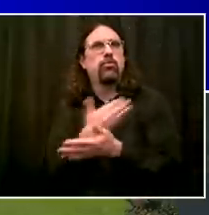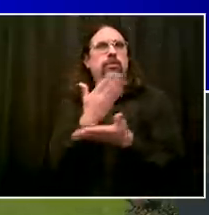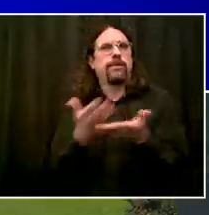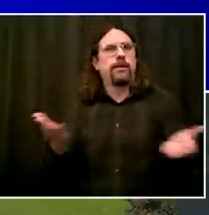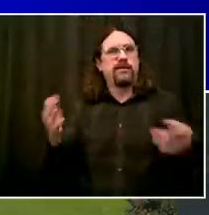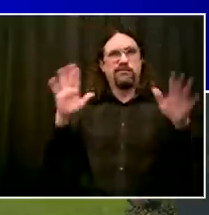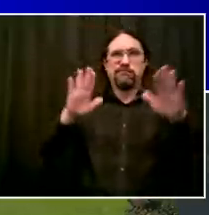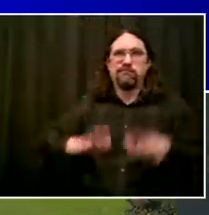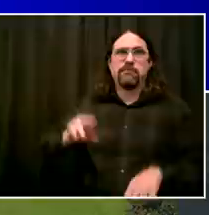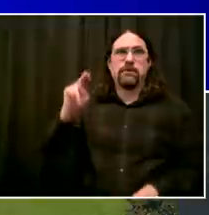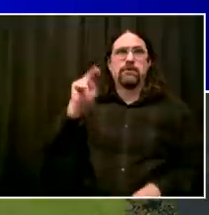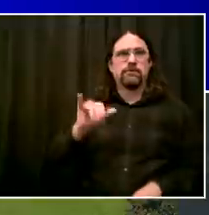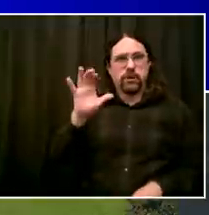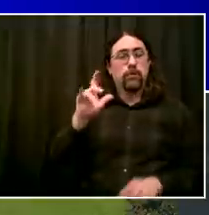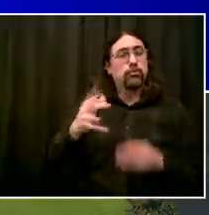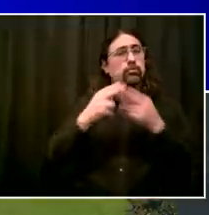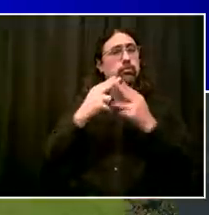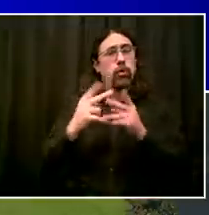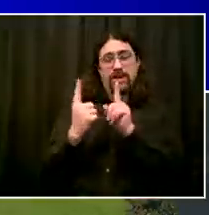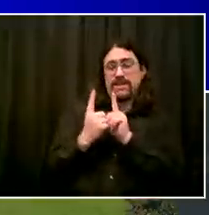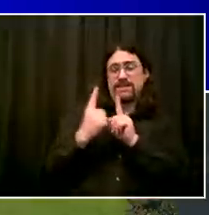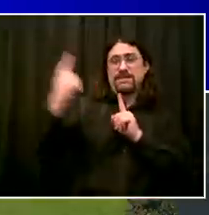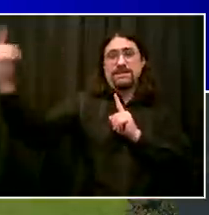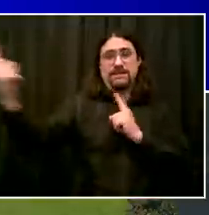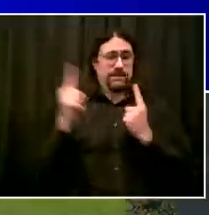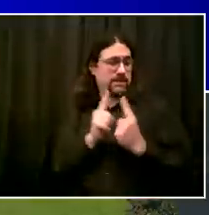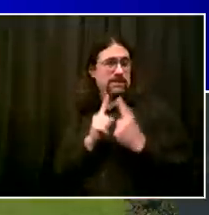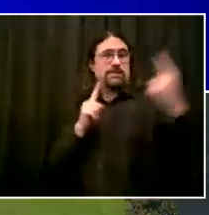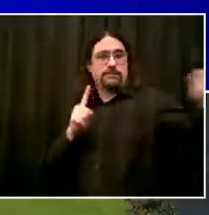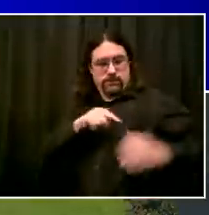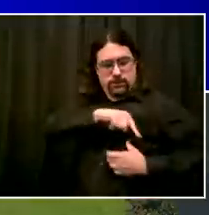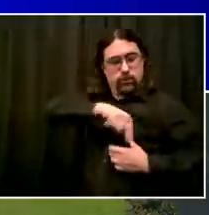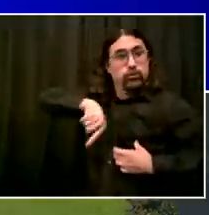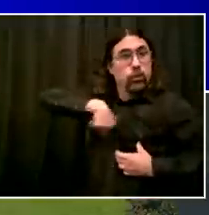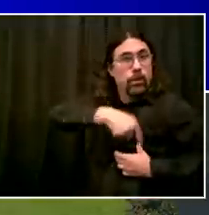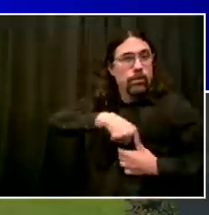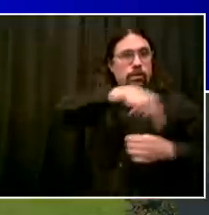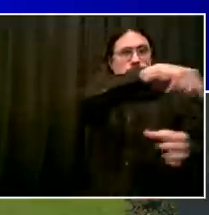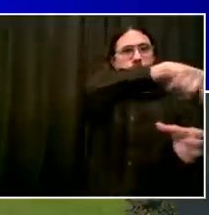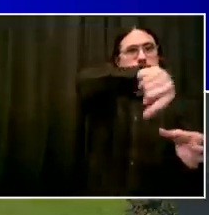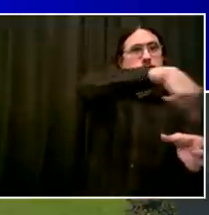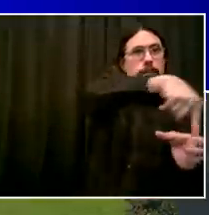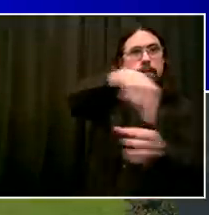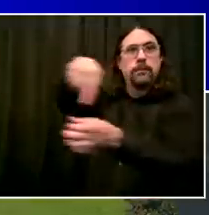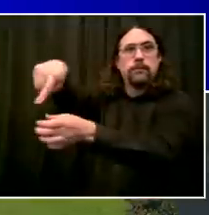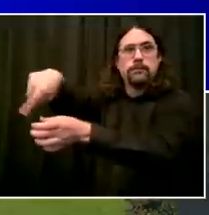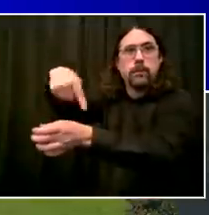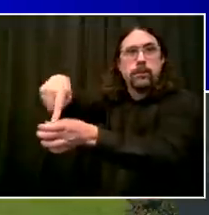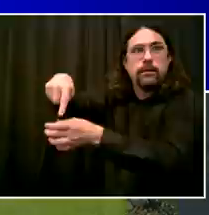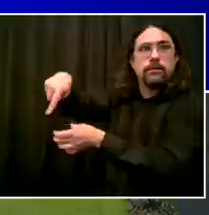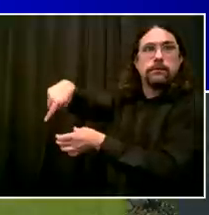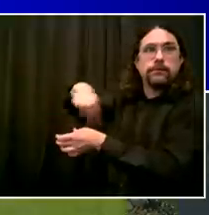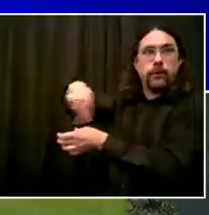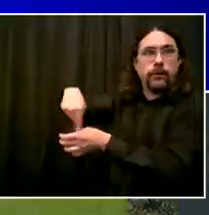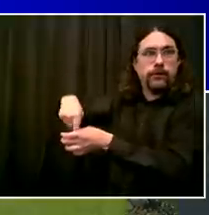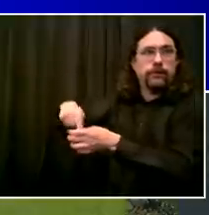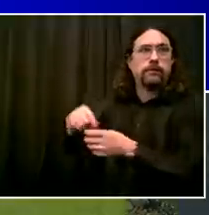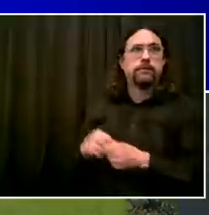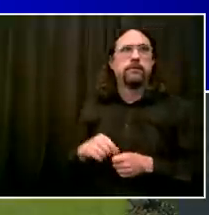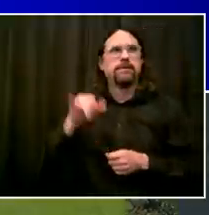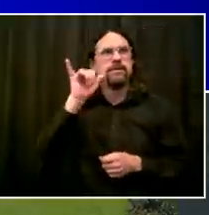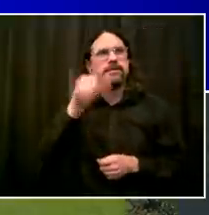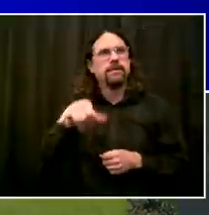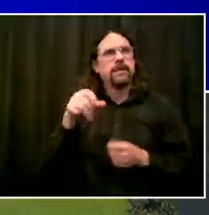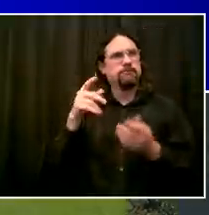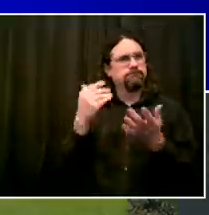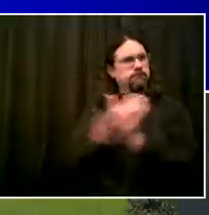showing people what it's like, if you're going to spend some time in the park, how to do it in a way that creates safety and creates the right kind of